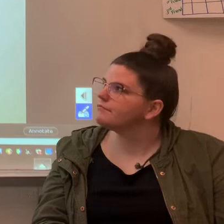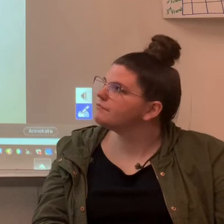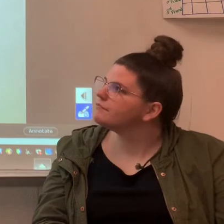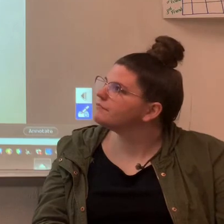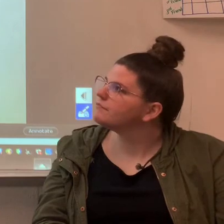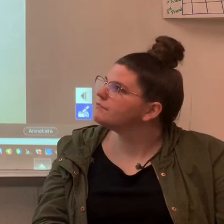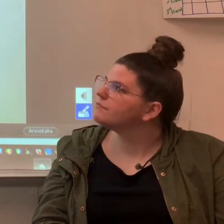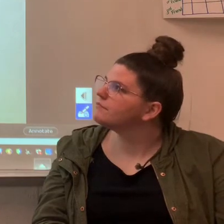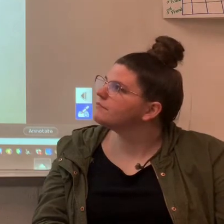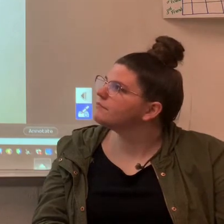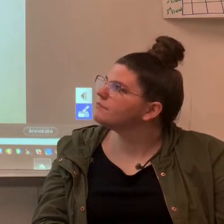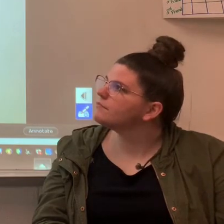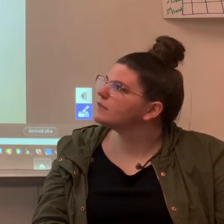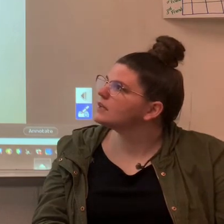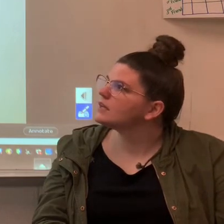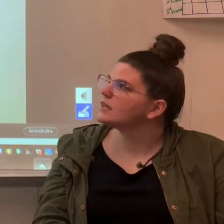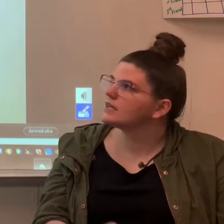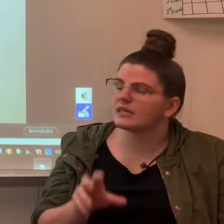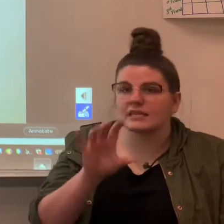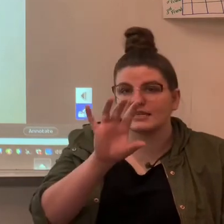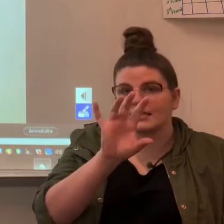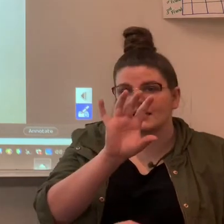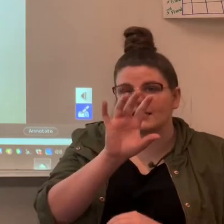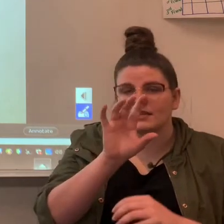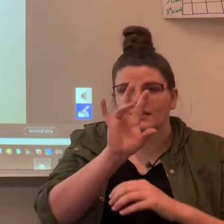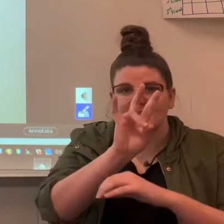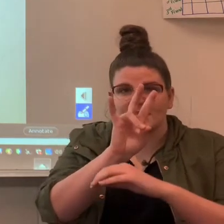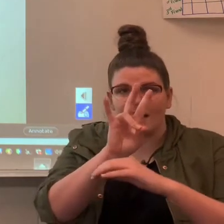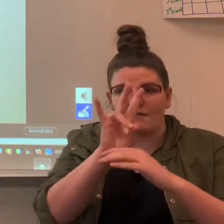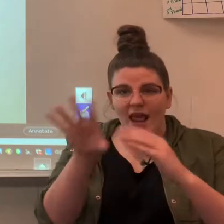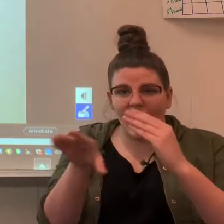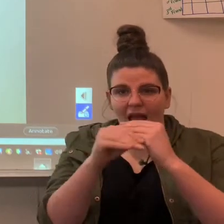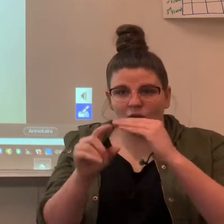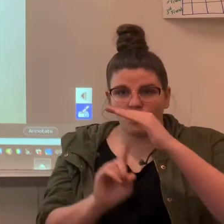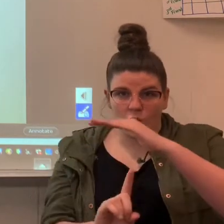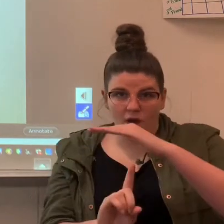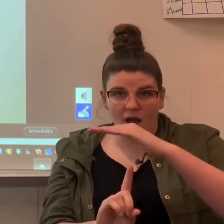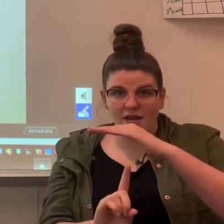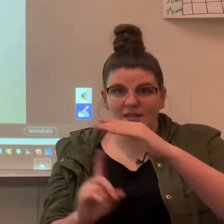This one here, if I put my 1 underneath and I multiply it across, I would also get